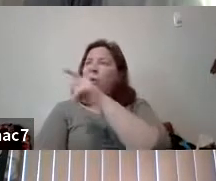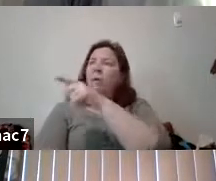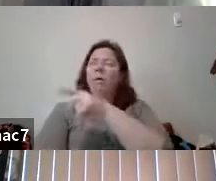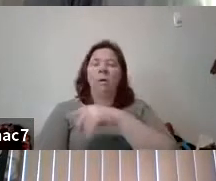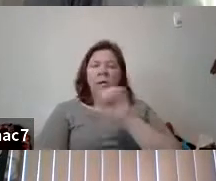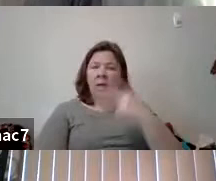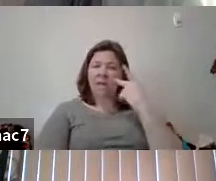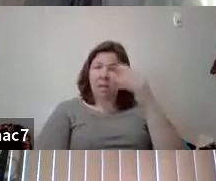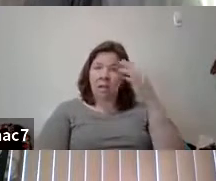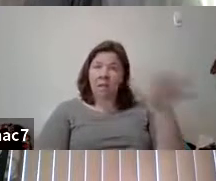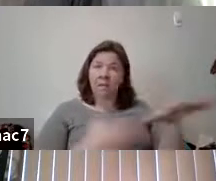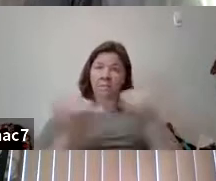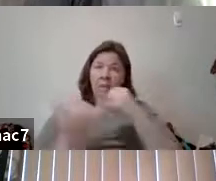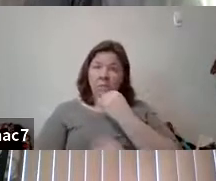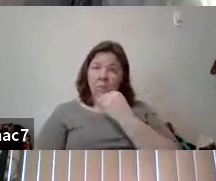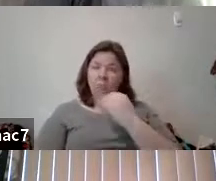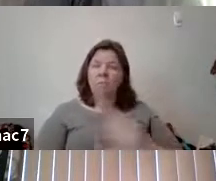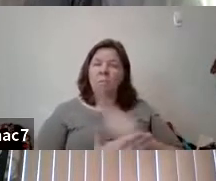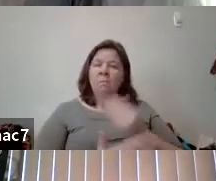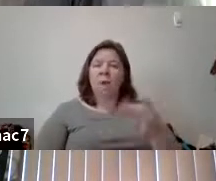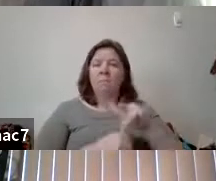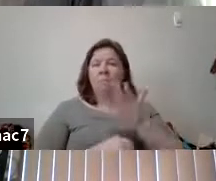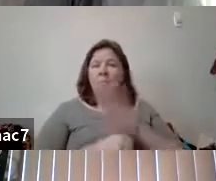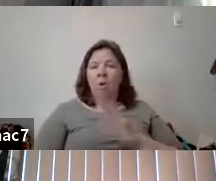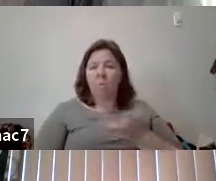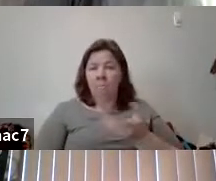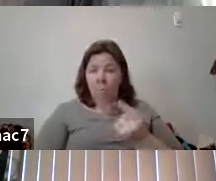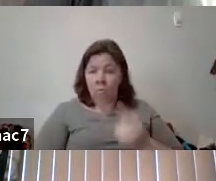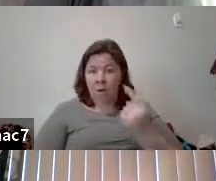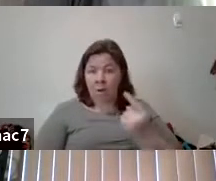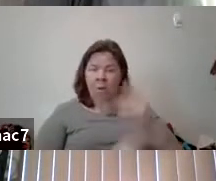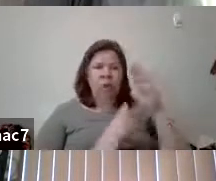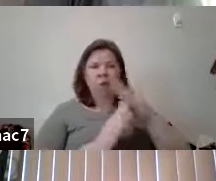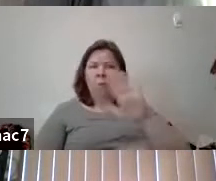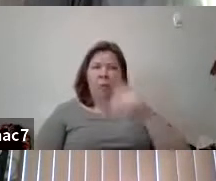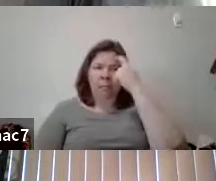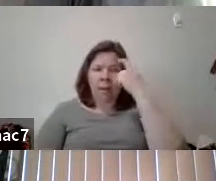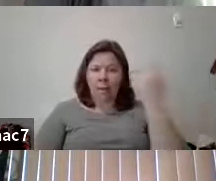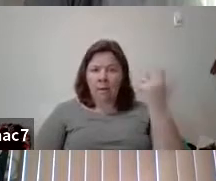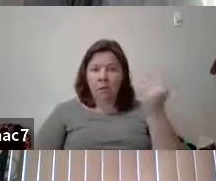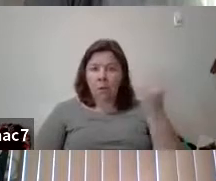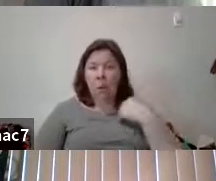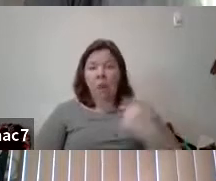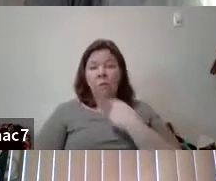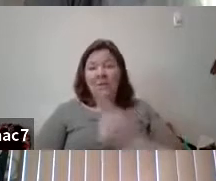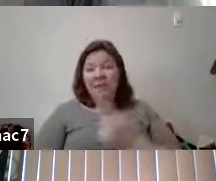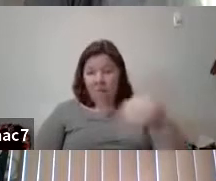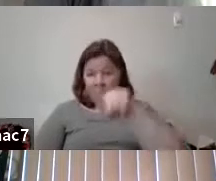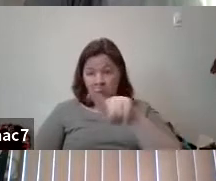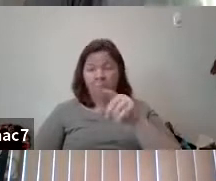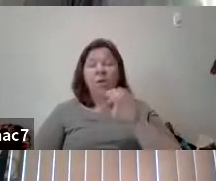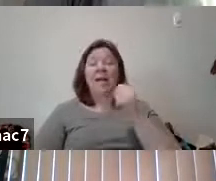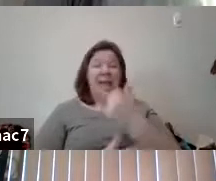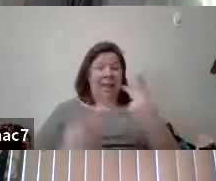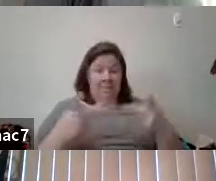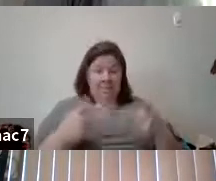you ask for a Coca-Cola. It just is on the top of your mind. And so I would tell you that any place you can put